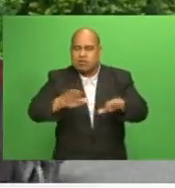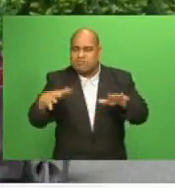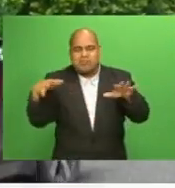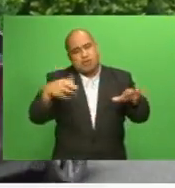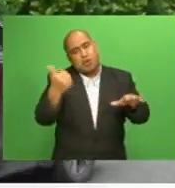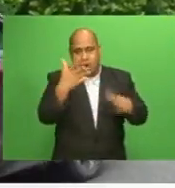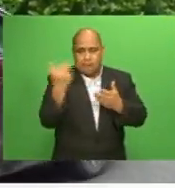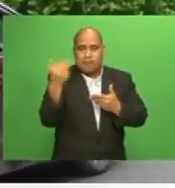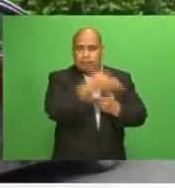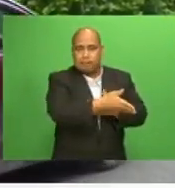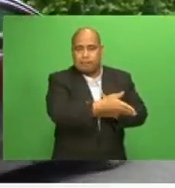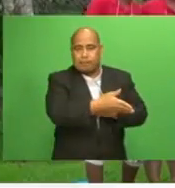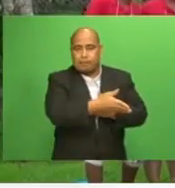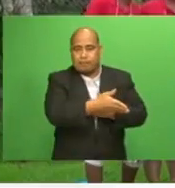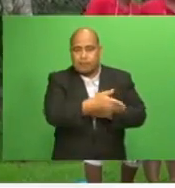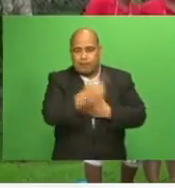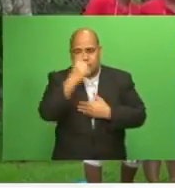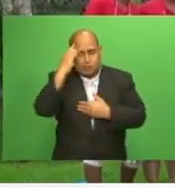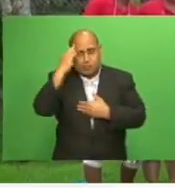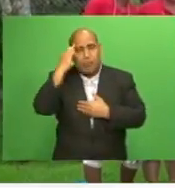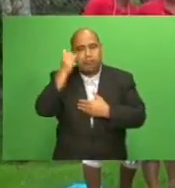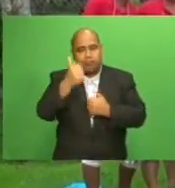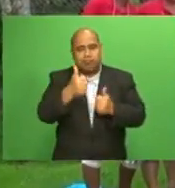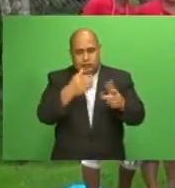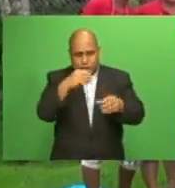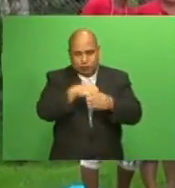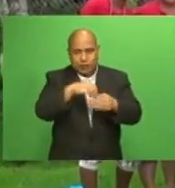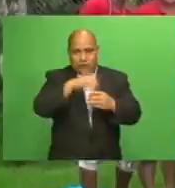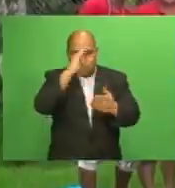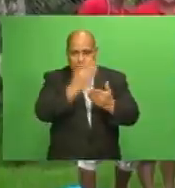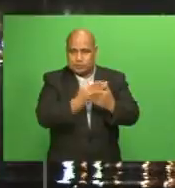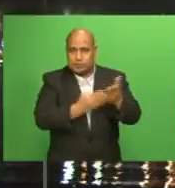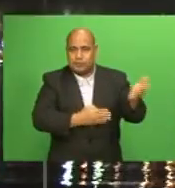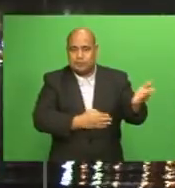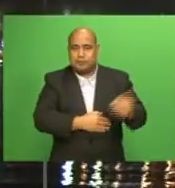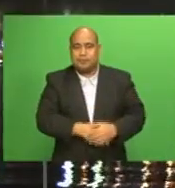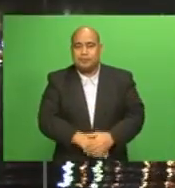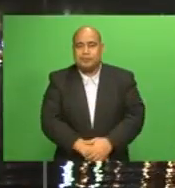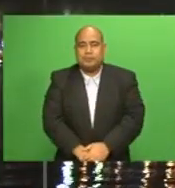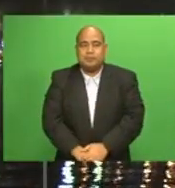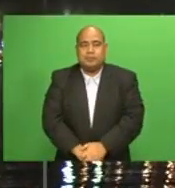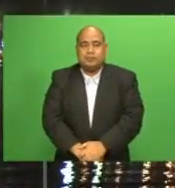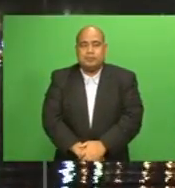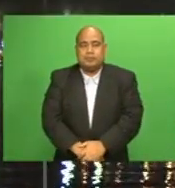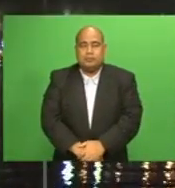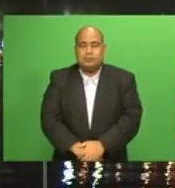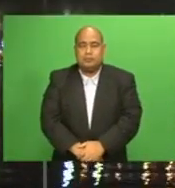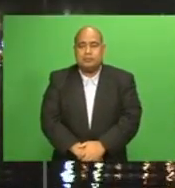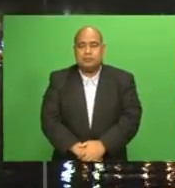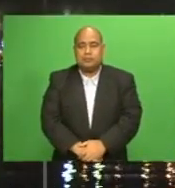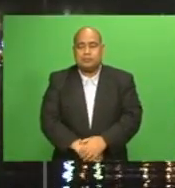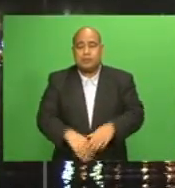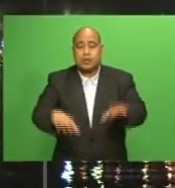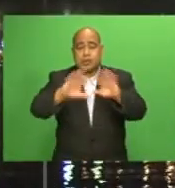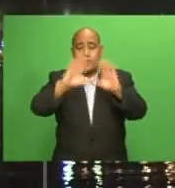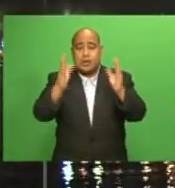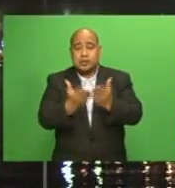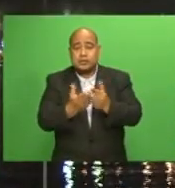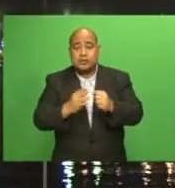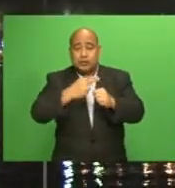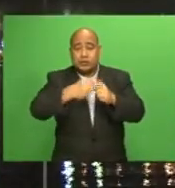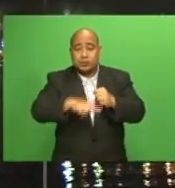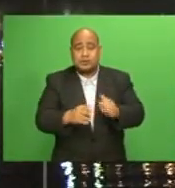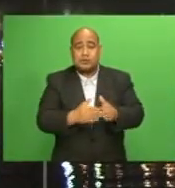enrollment in the coming years. Chosaina Nunga, FBC News. Turning to world news now, it has been revealed that a